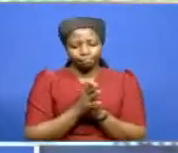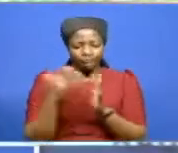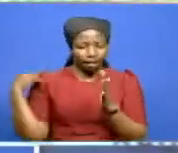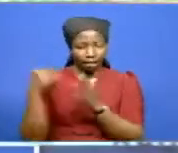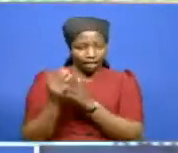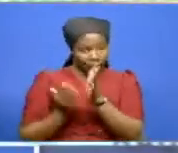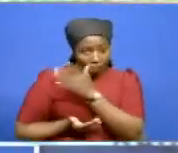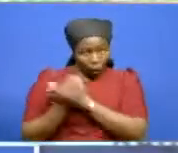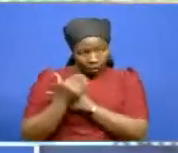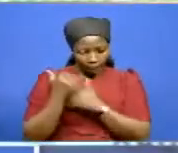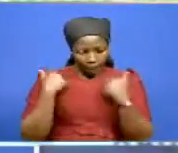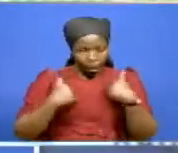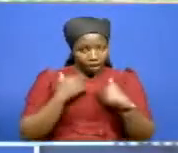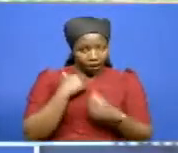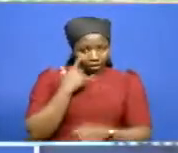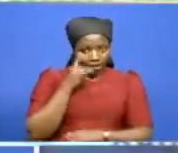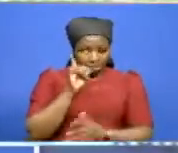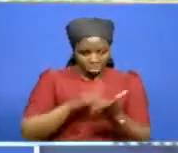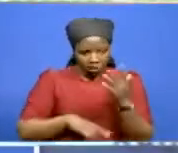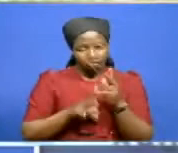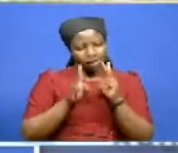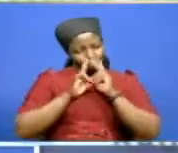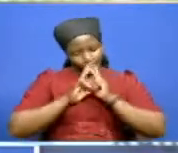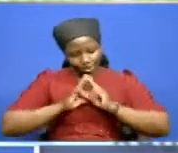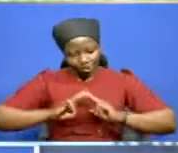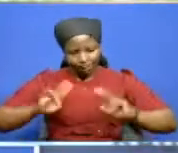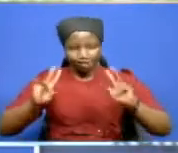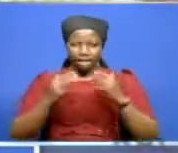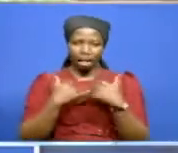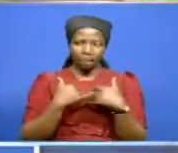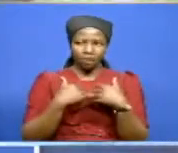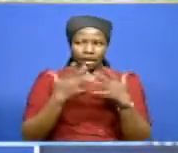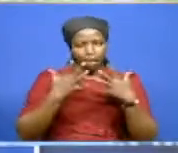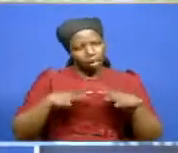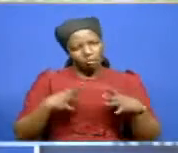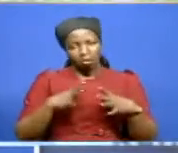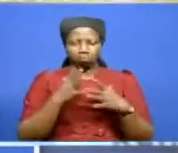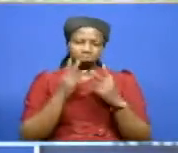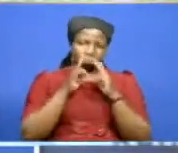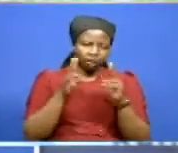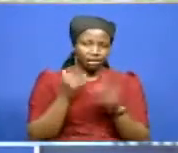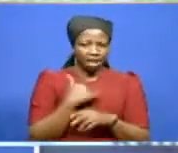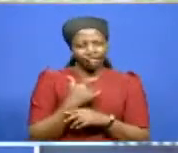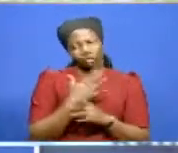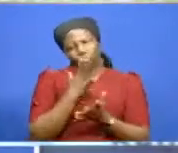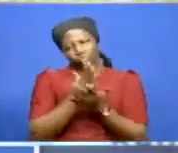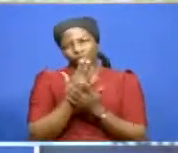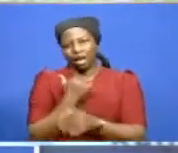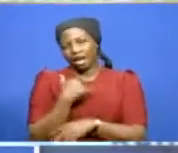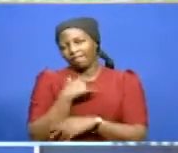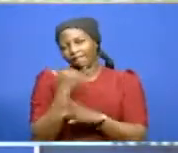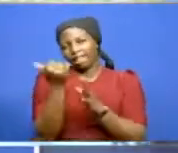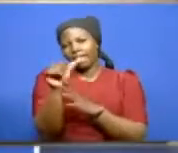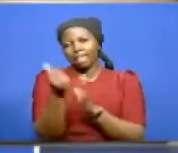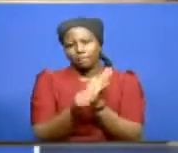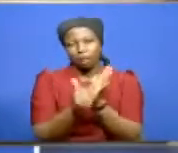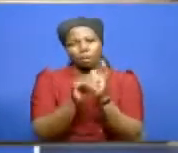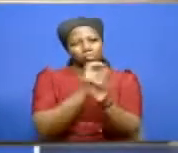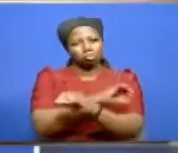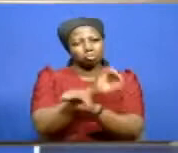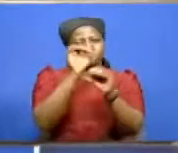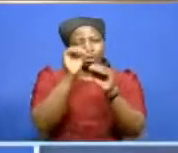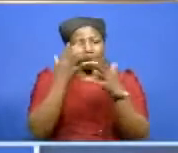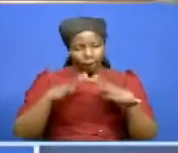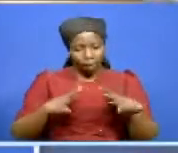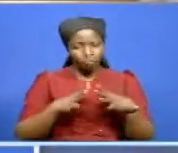vile nimeona kumekuwa na utulivu, watu wamekuwa na amani, hatujapata matatizo yoyote. Had been